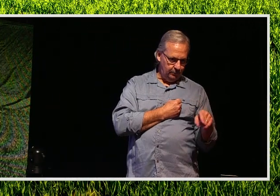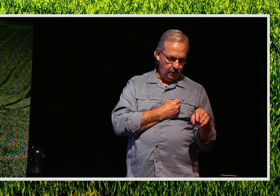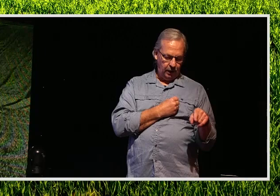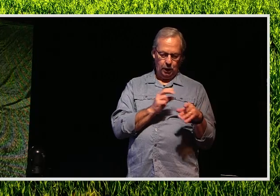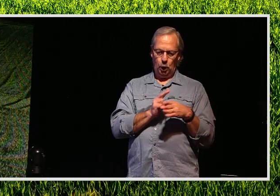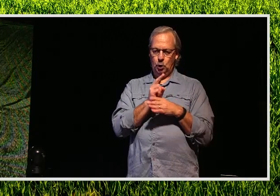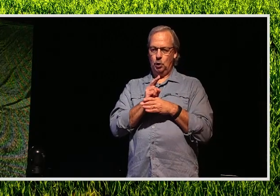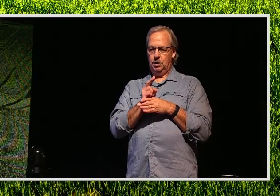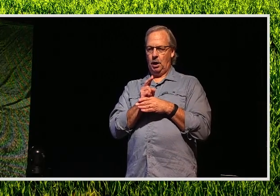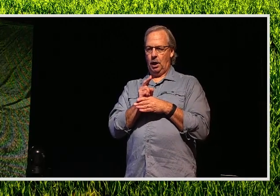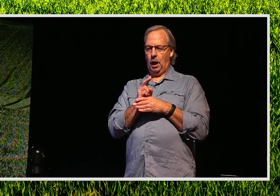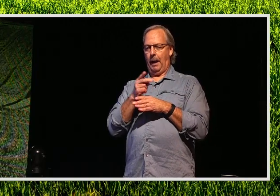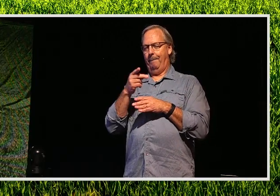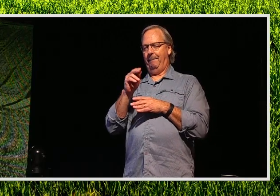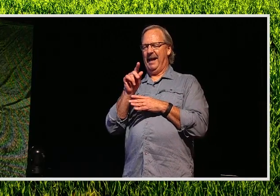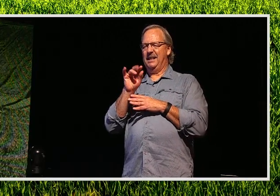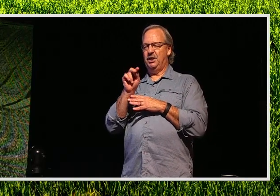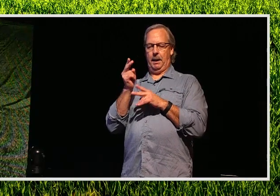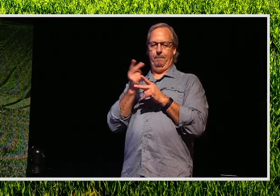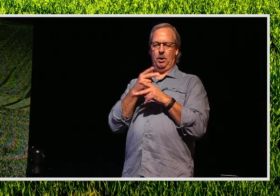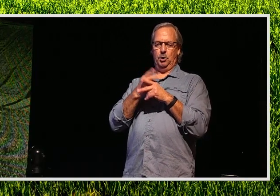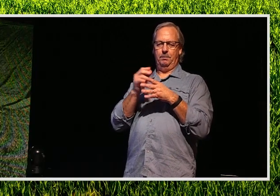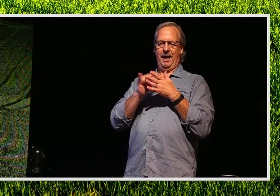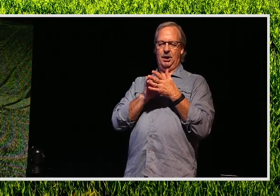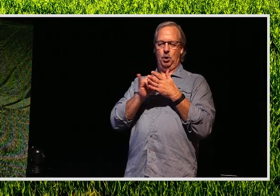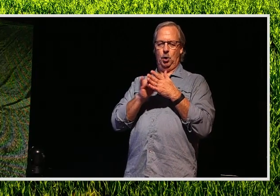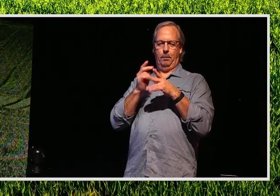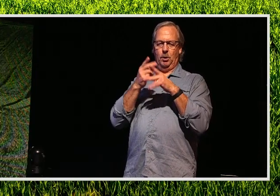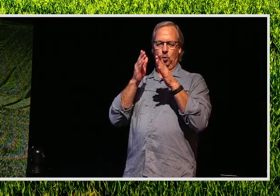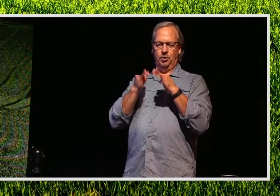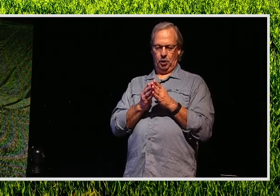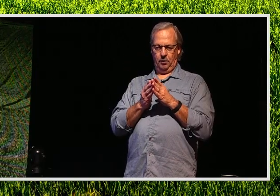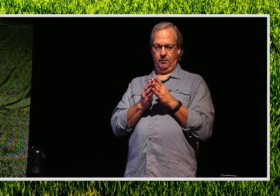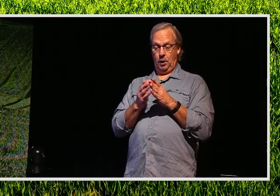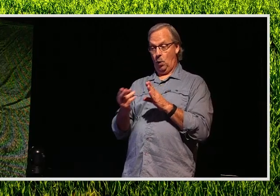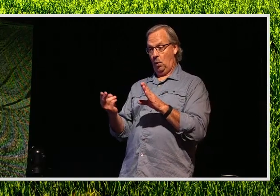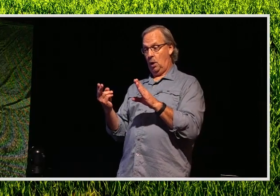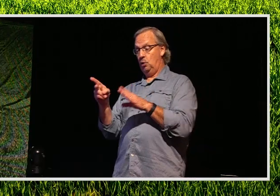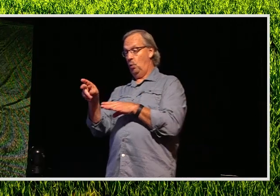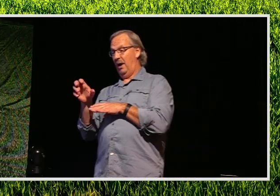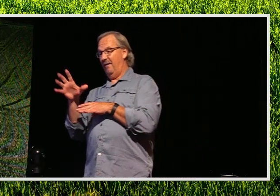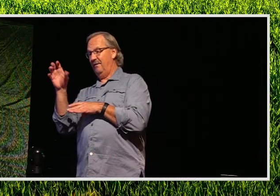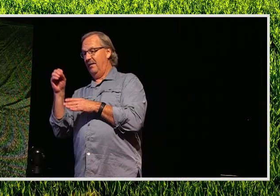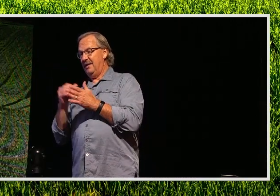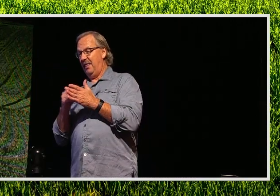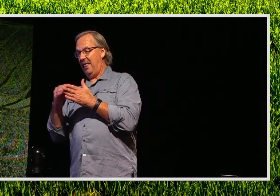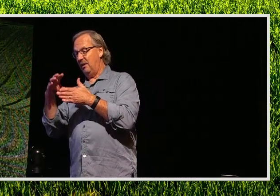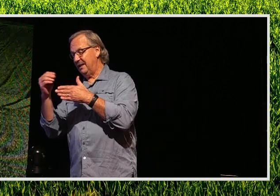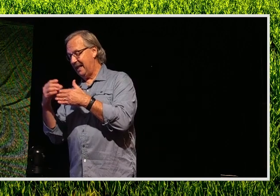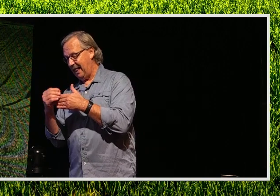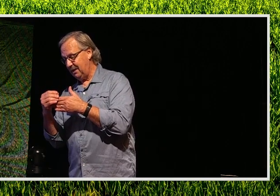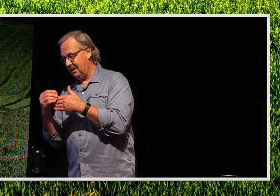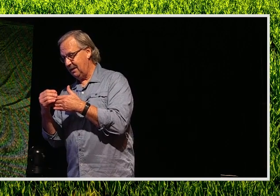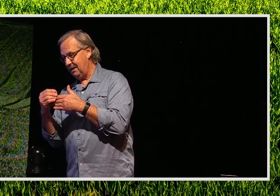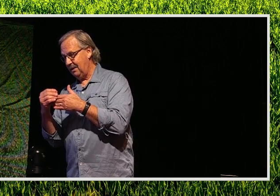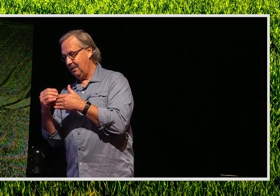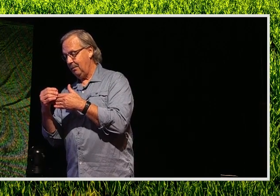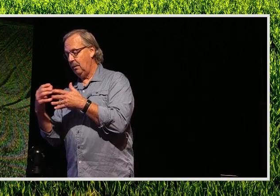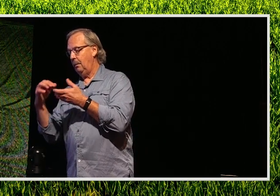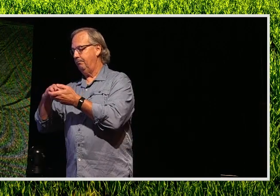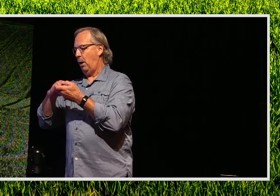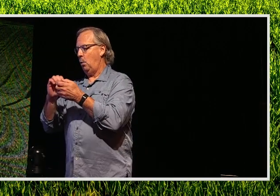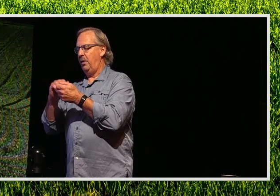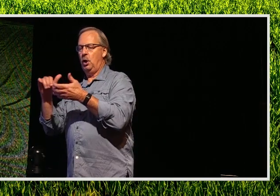packaging. Our packaging will be produced by a New York producer. If we win the $250,000, we'll be partnering with a New York dairy